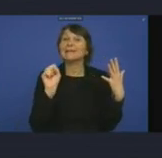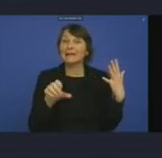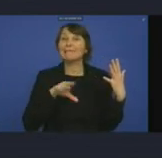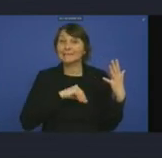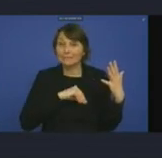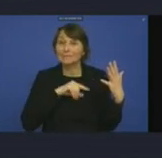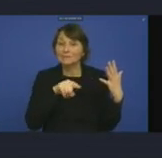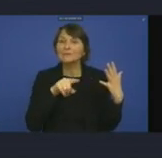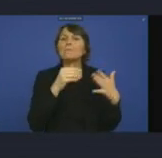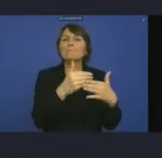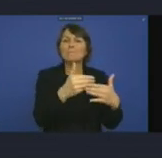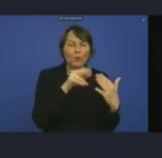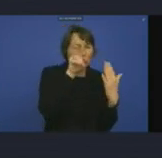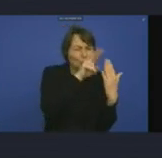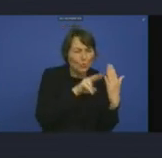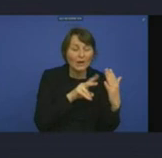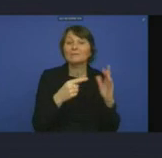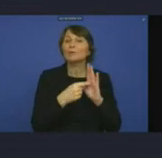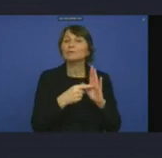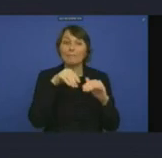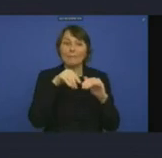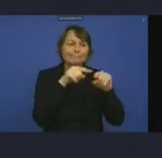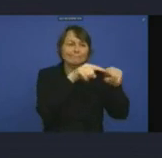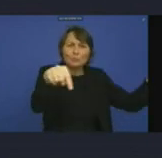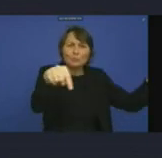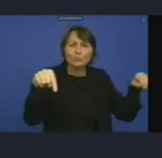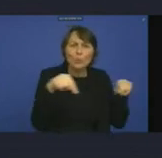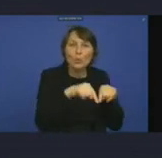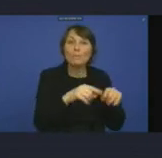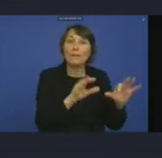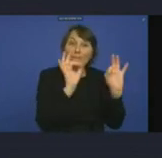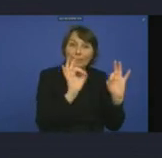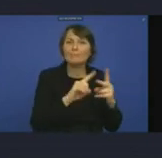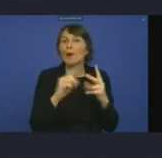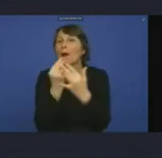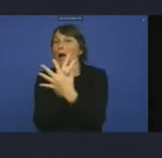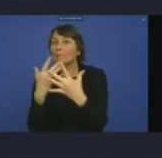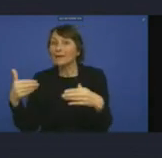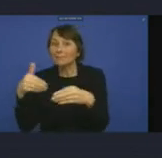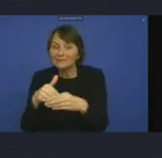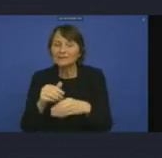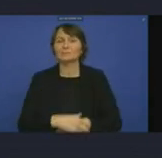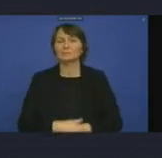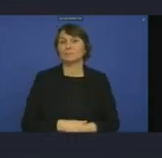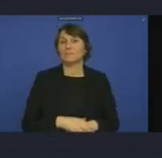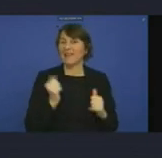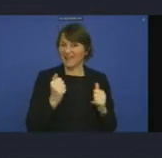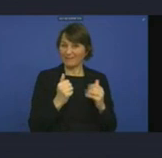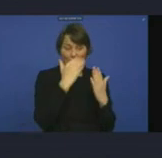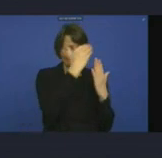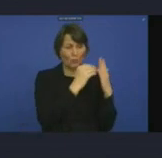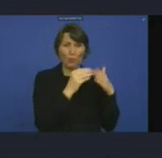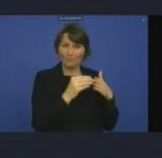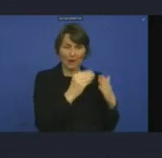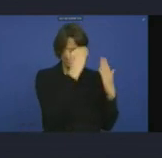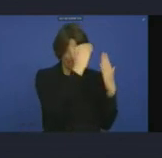consortium, nationalities of participants. They are all clearly stated in the program guide. We cannot circumvent the rules.